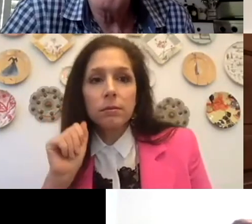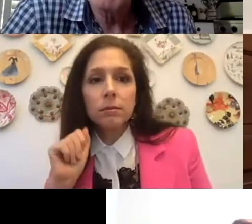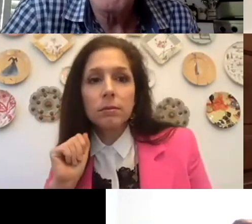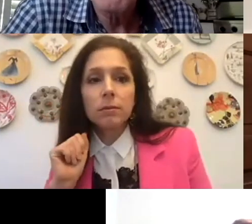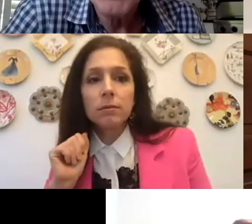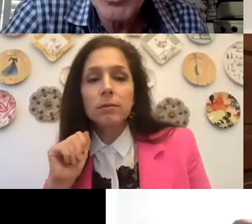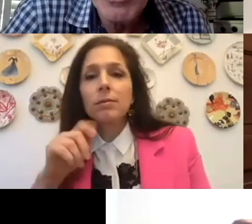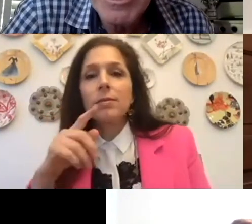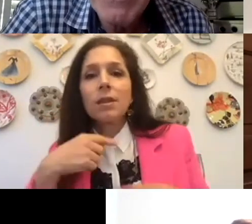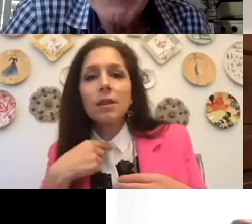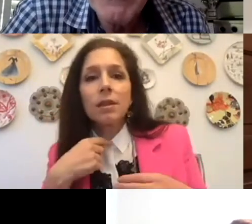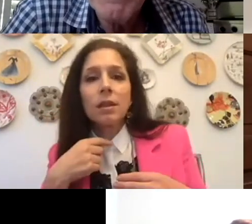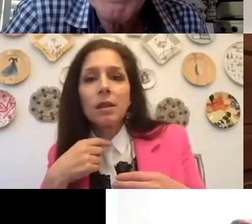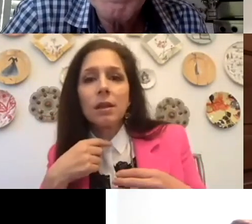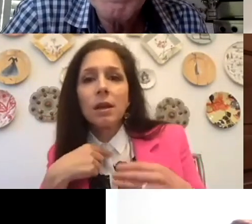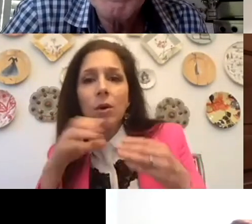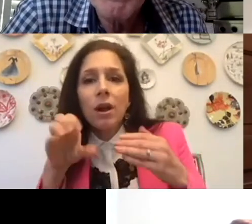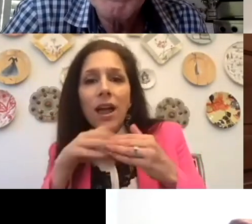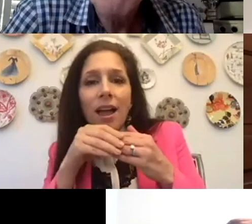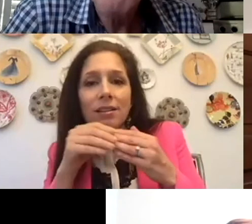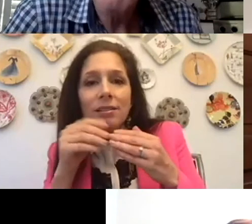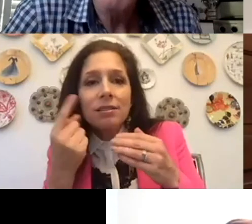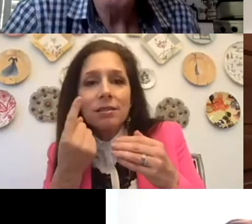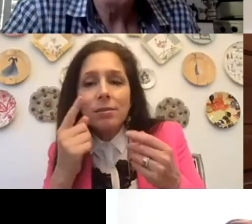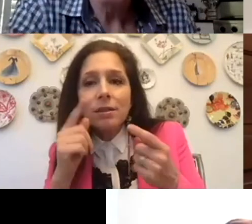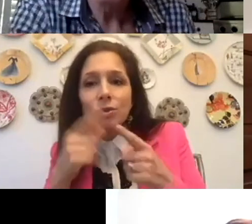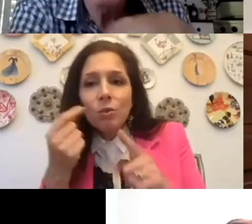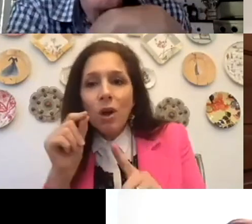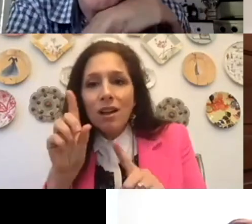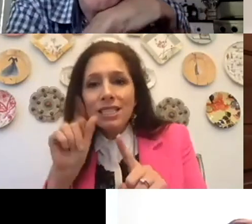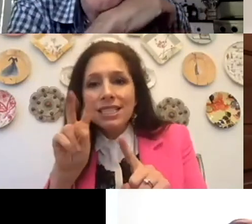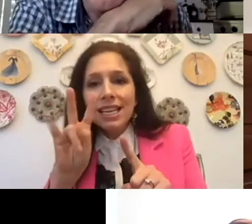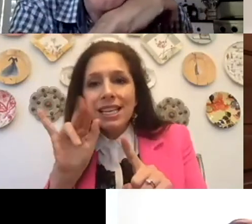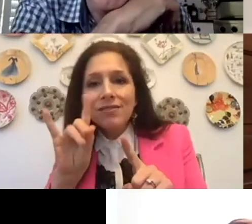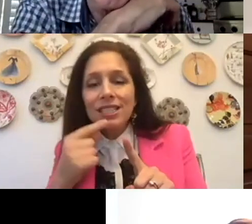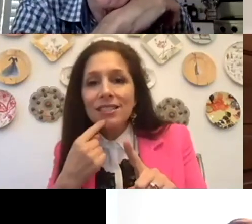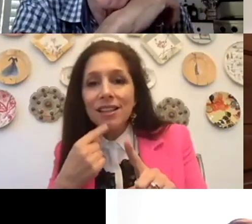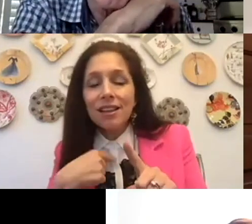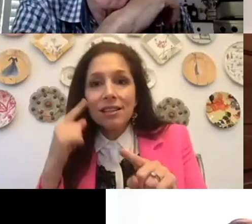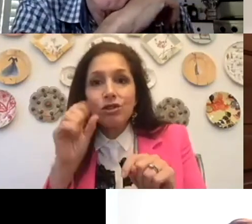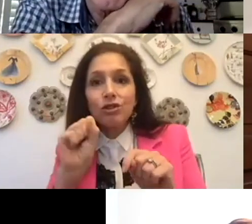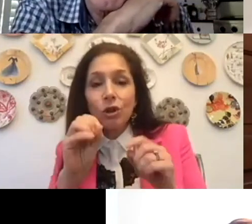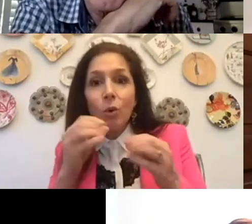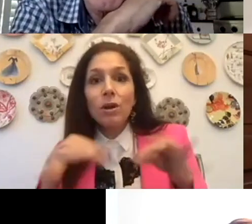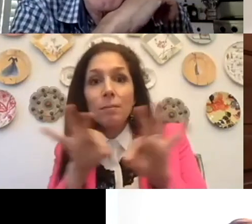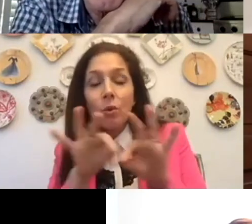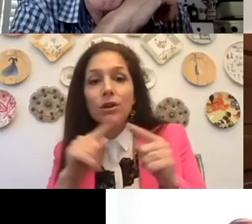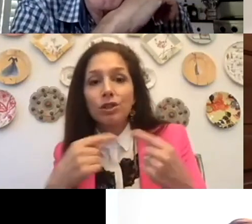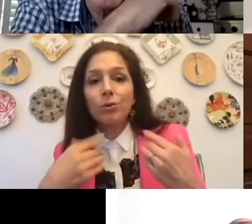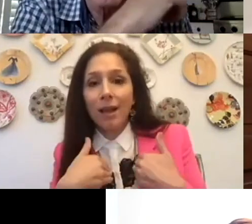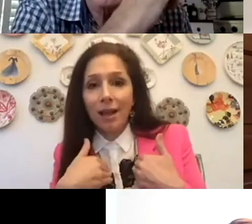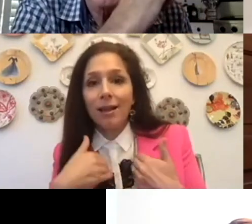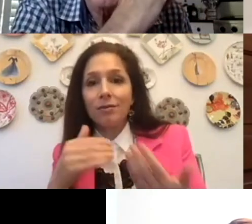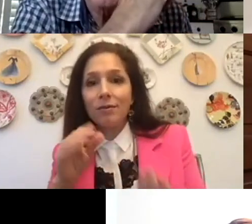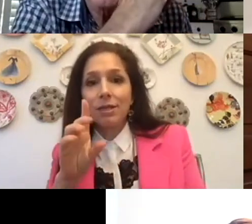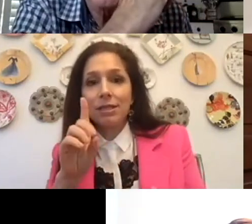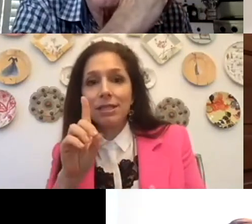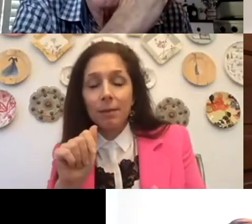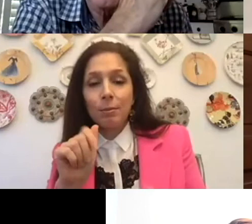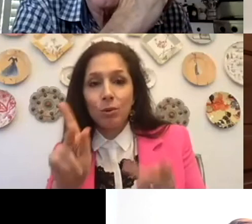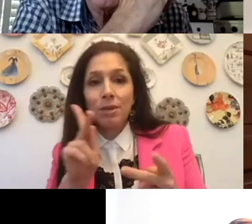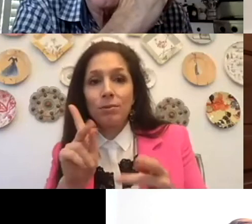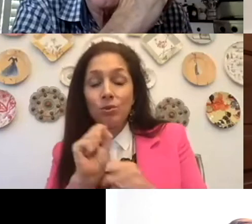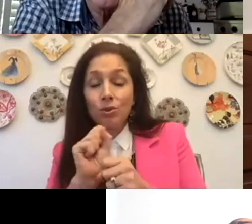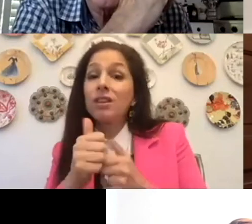I'm sorry, Shoshannah. Yes. Yeah, thank you, Jonathan. If I could just piggyback and add to what David was mentioning, I think it's so important to